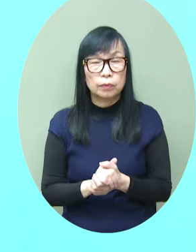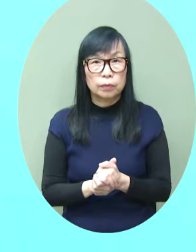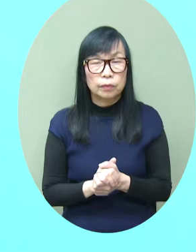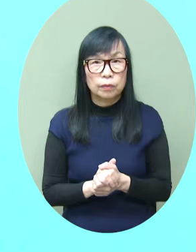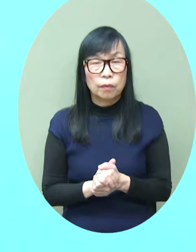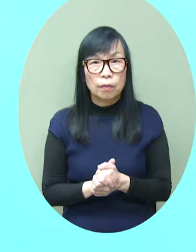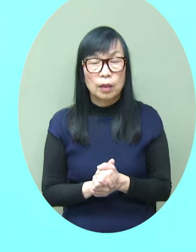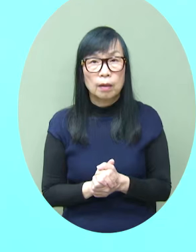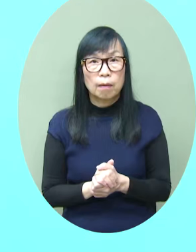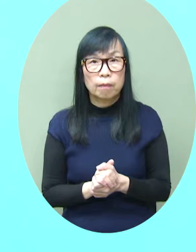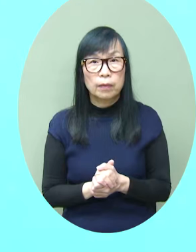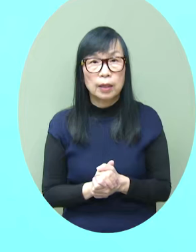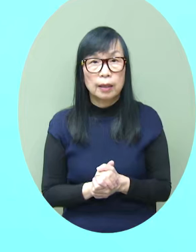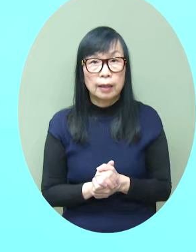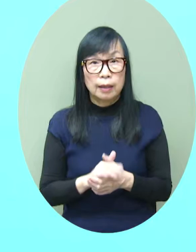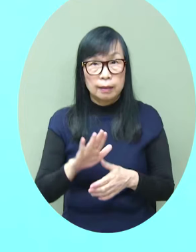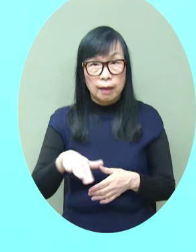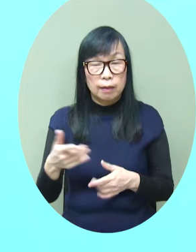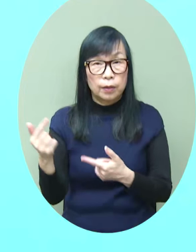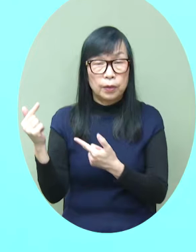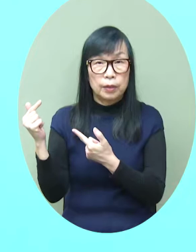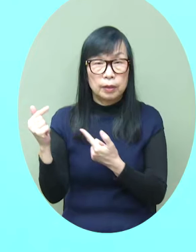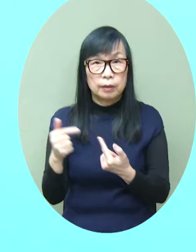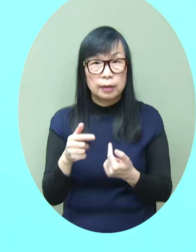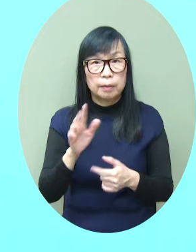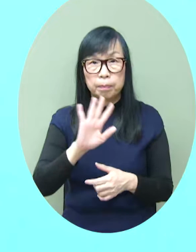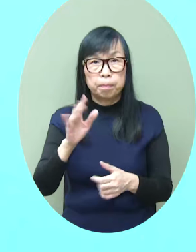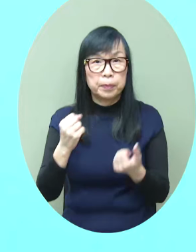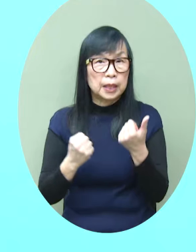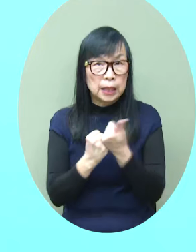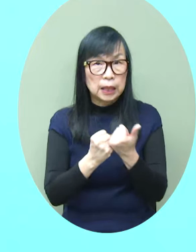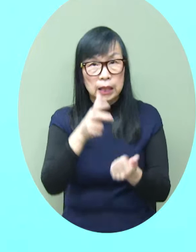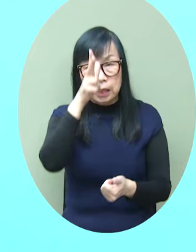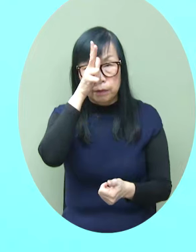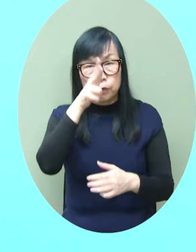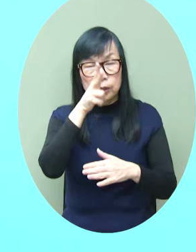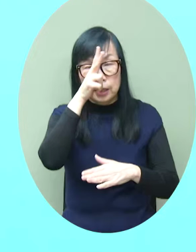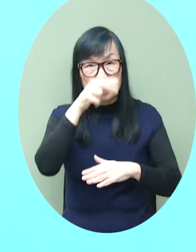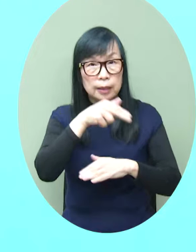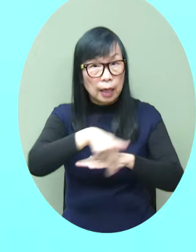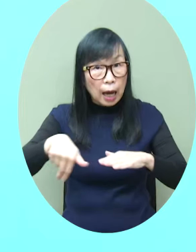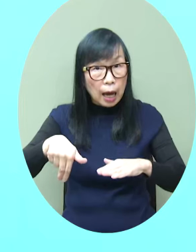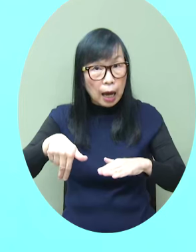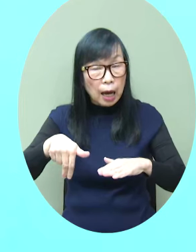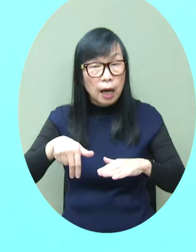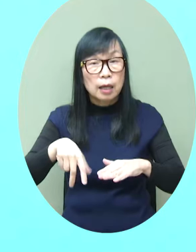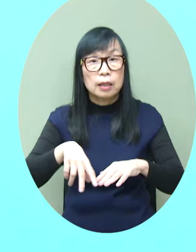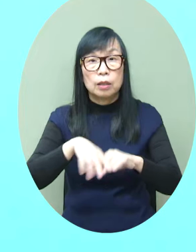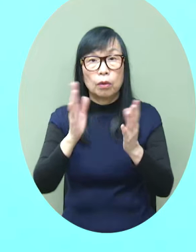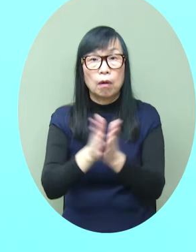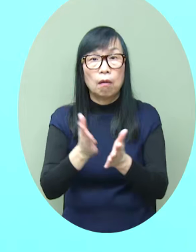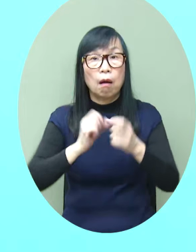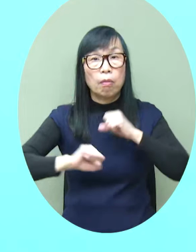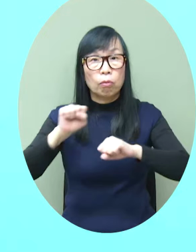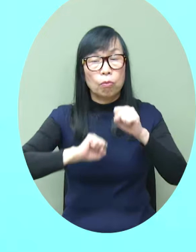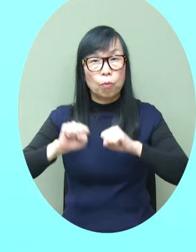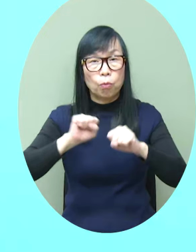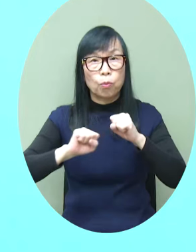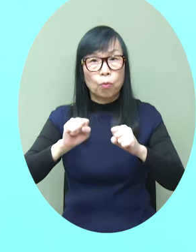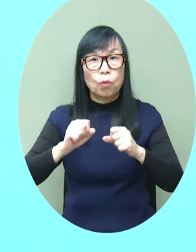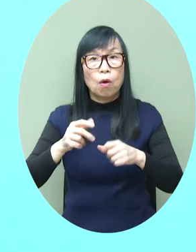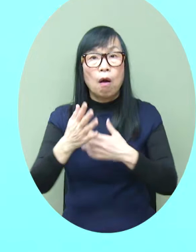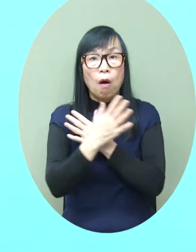and legislation. But ultimately, all these are done in the best interests of Hong Kong. And thirdly, is one